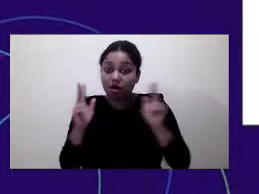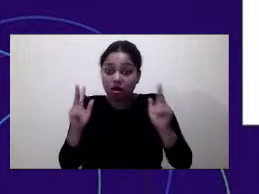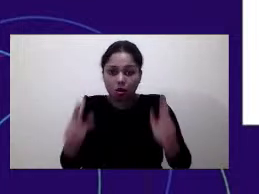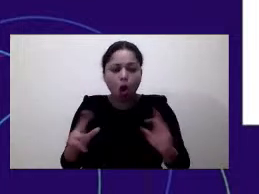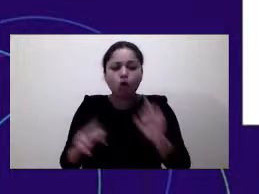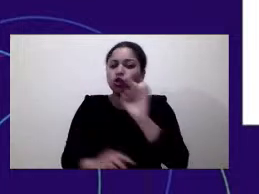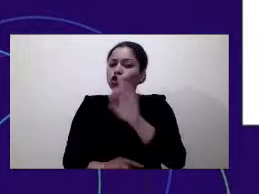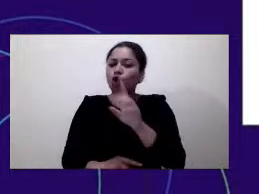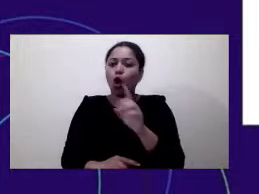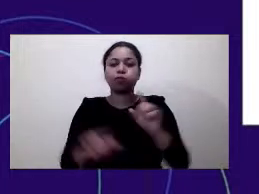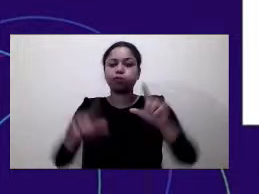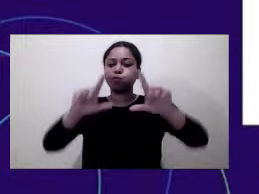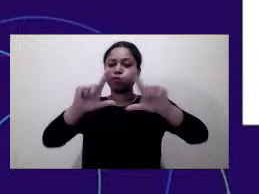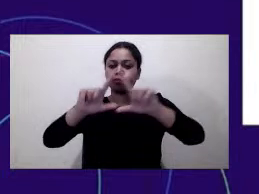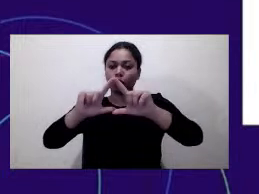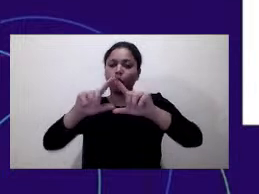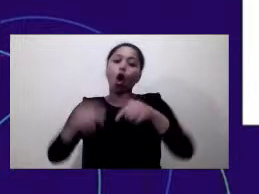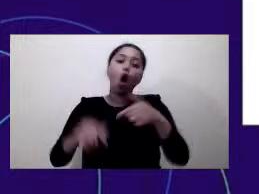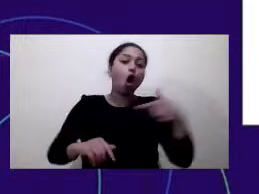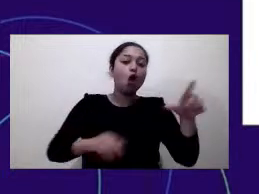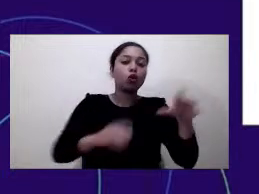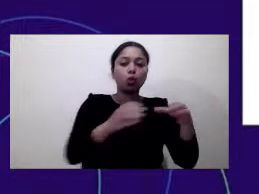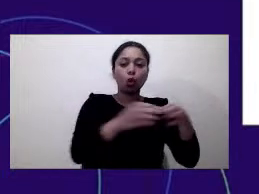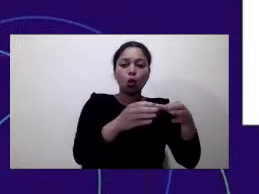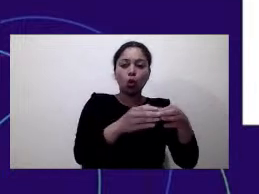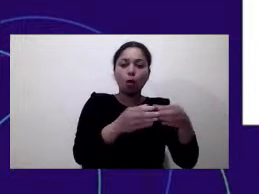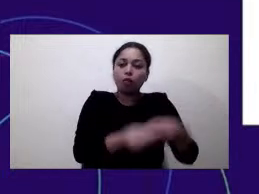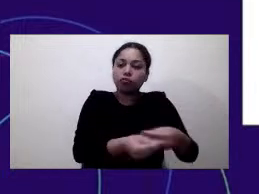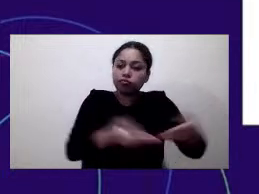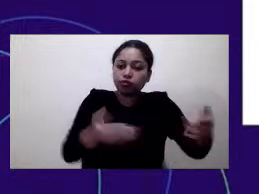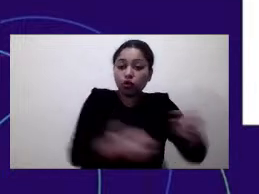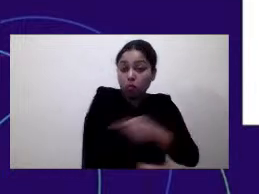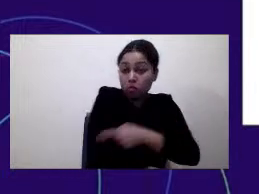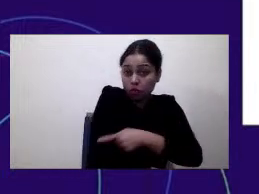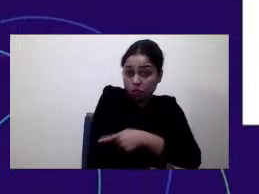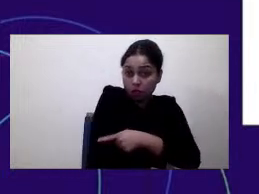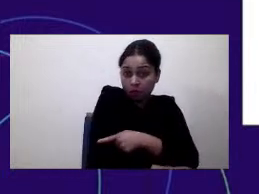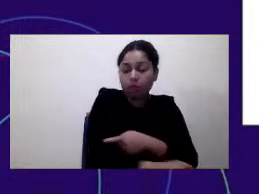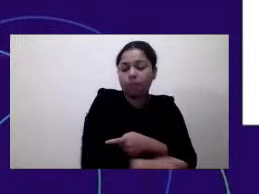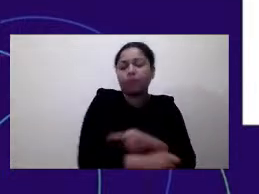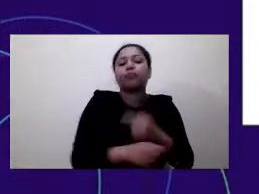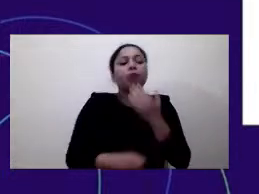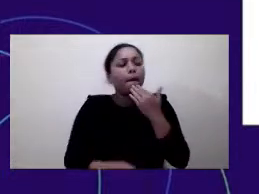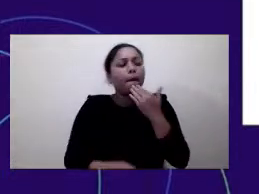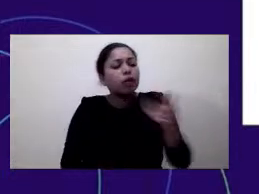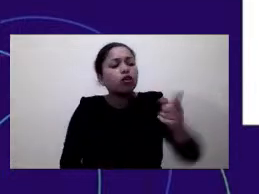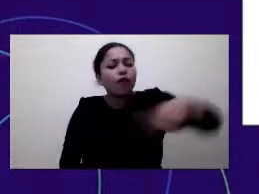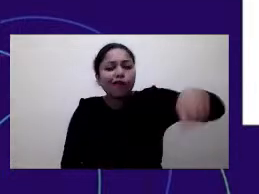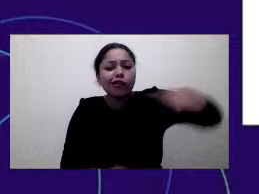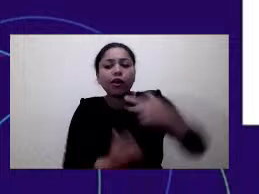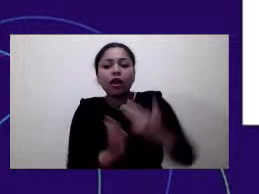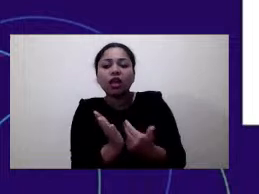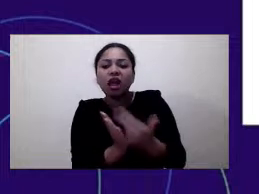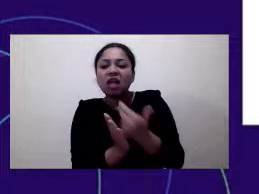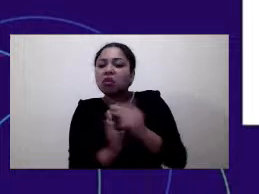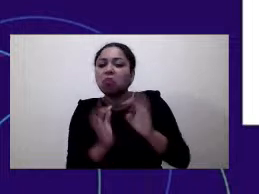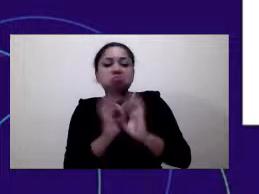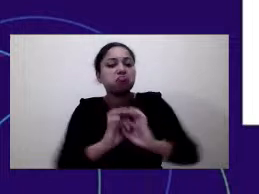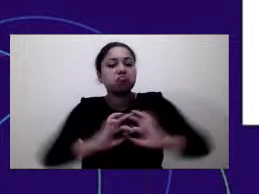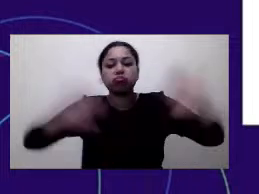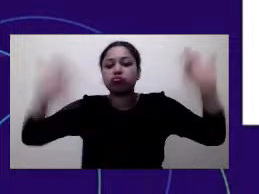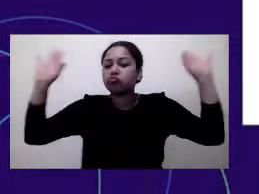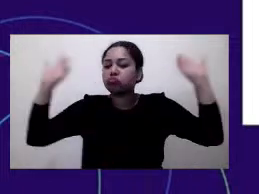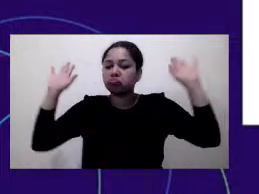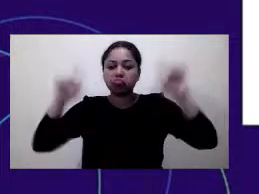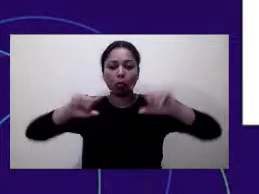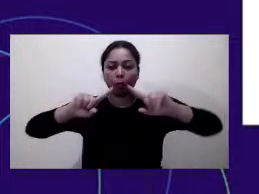of first grade students in a different class and just ask them to complete the painting freely, students